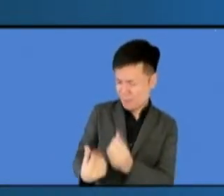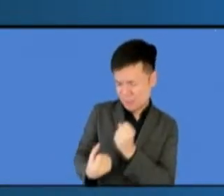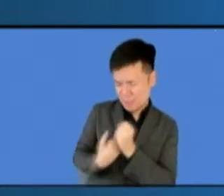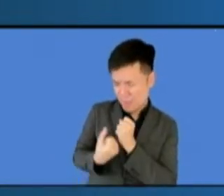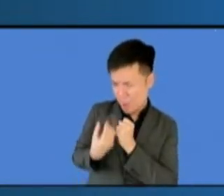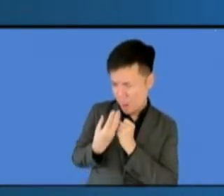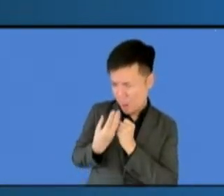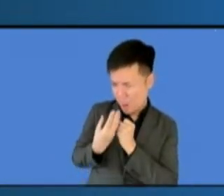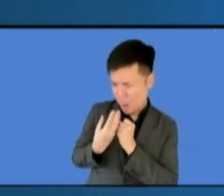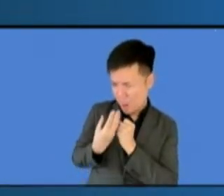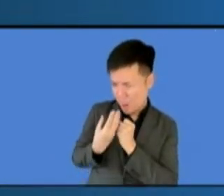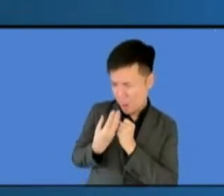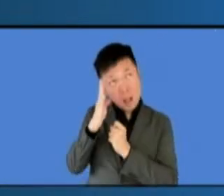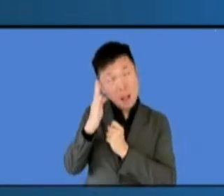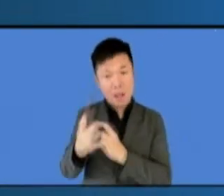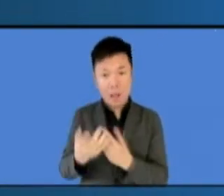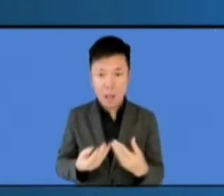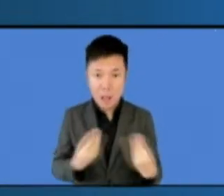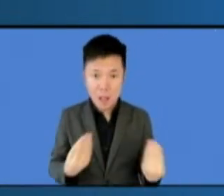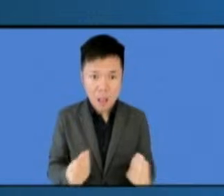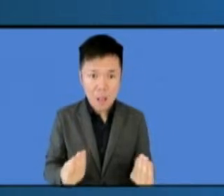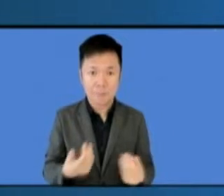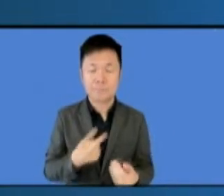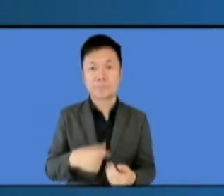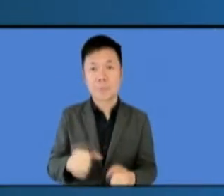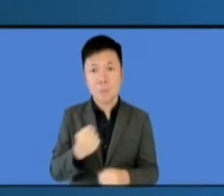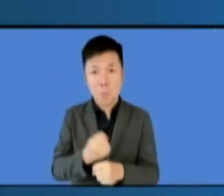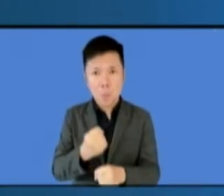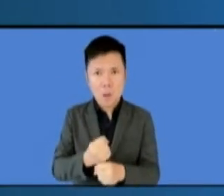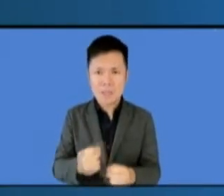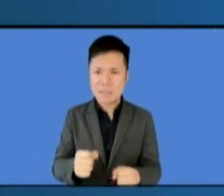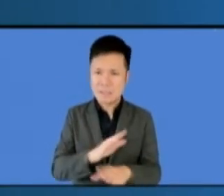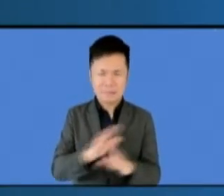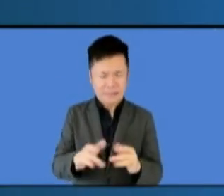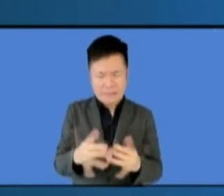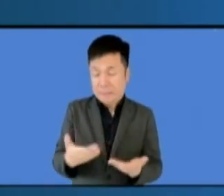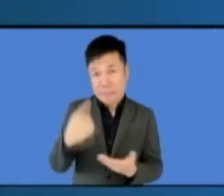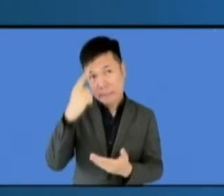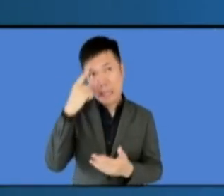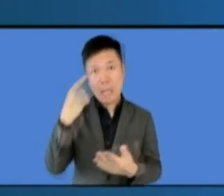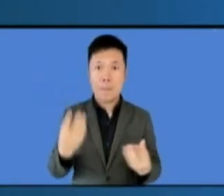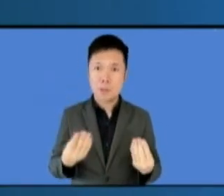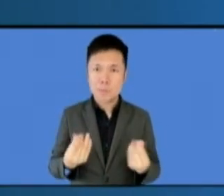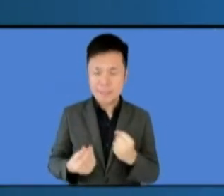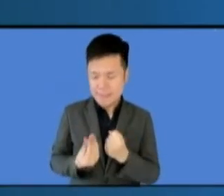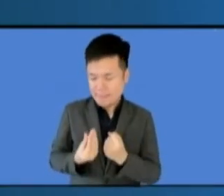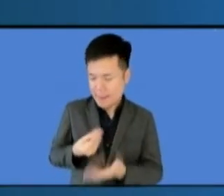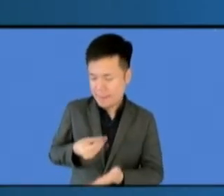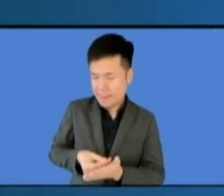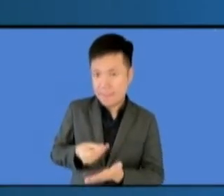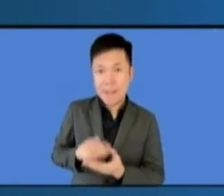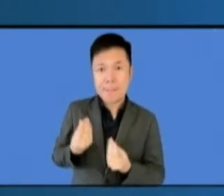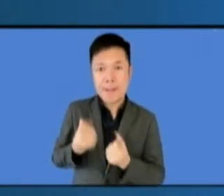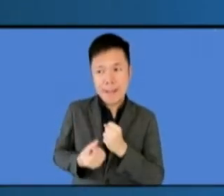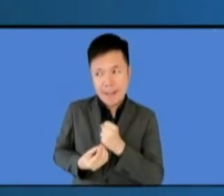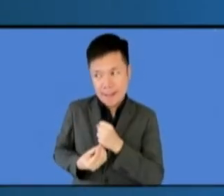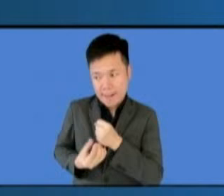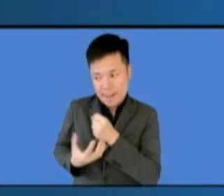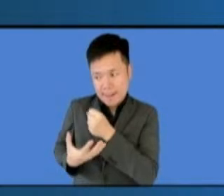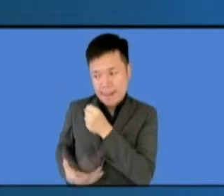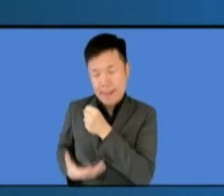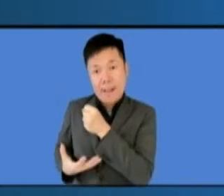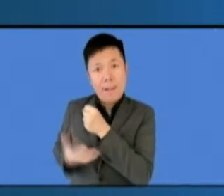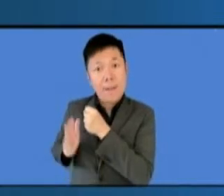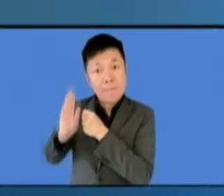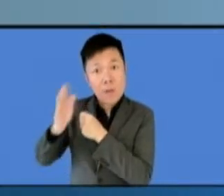the future. The young people, the working age people, they don't prepare from now. How can they live